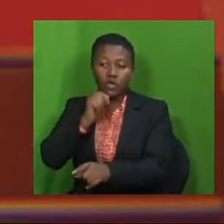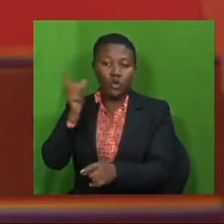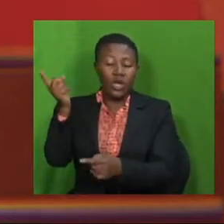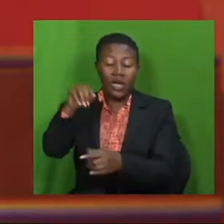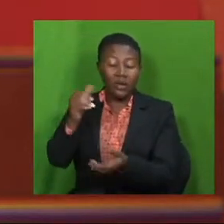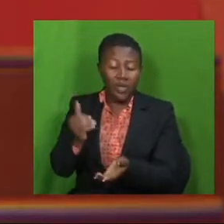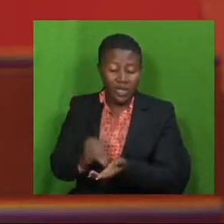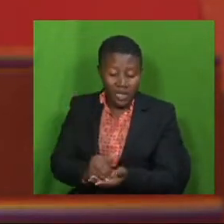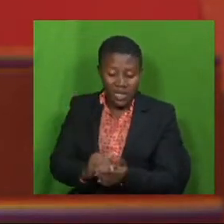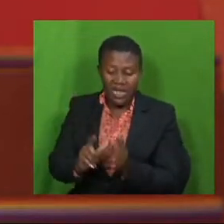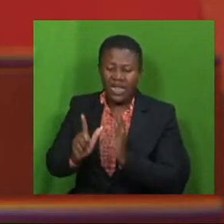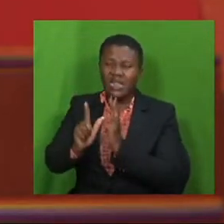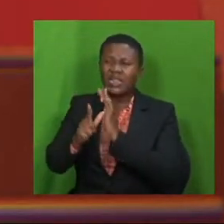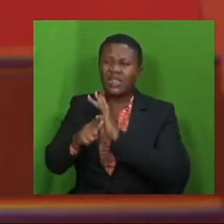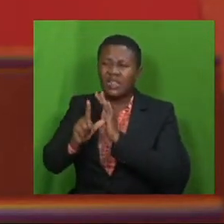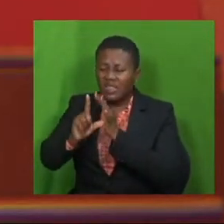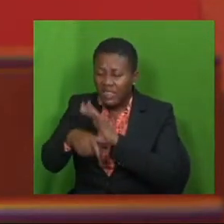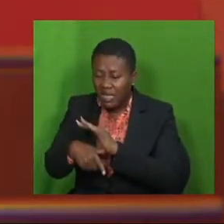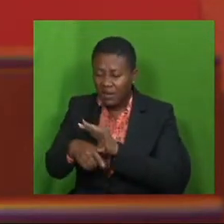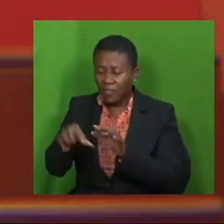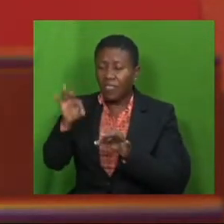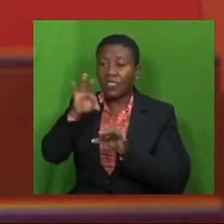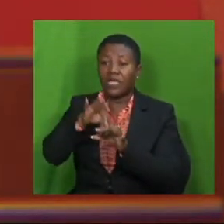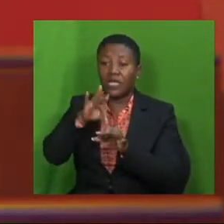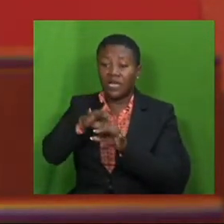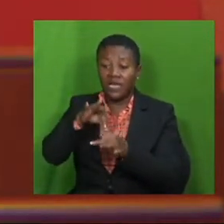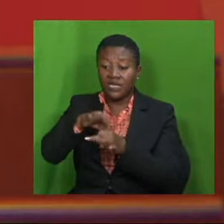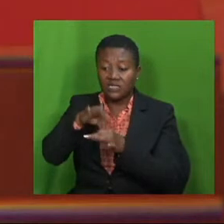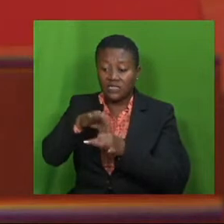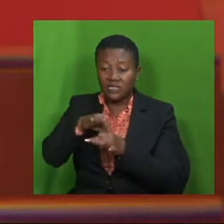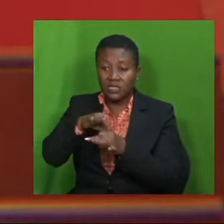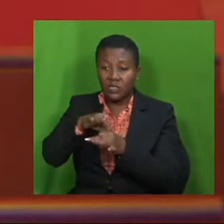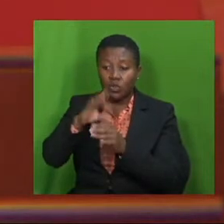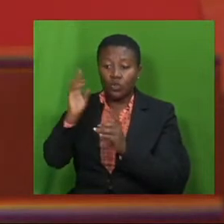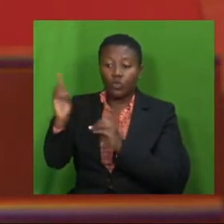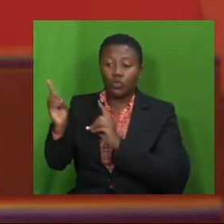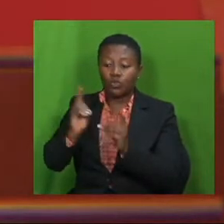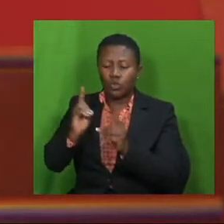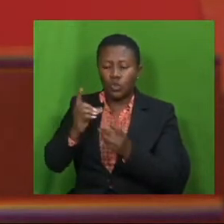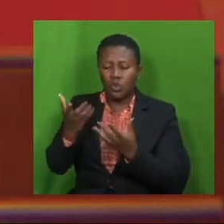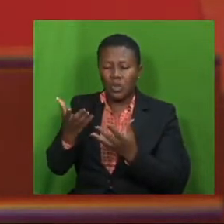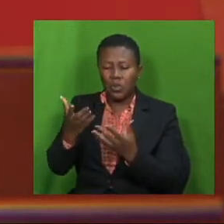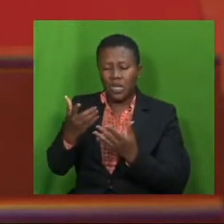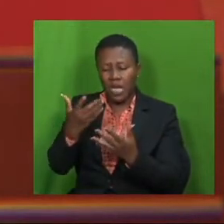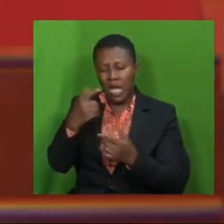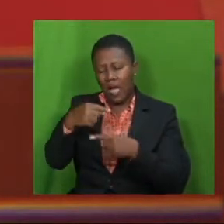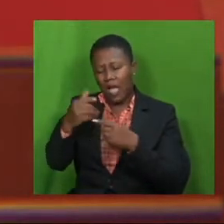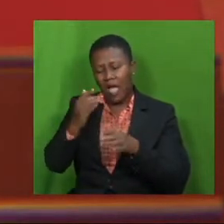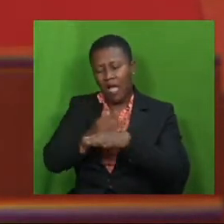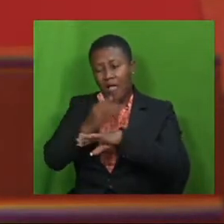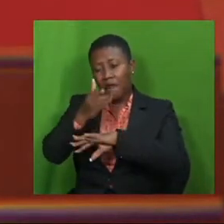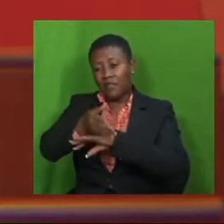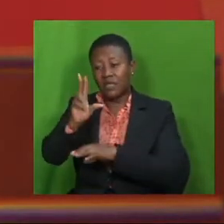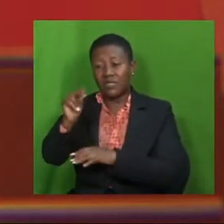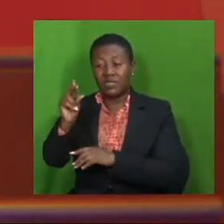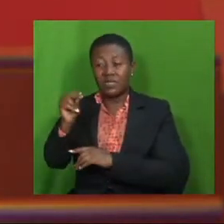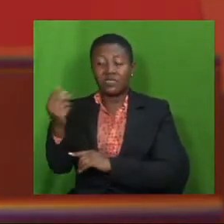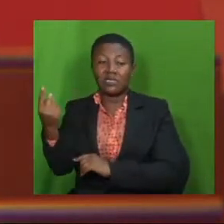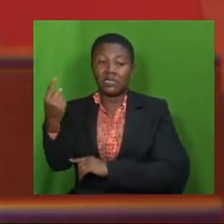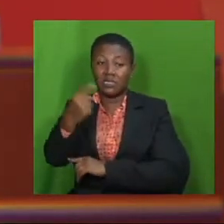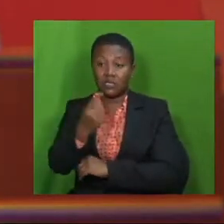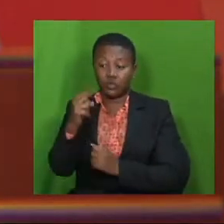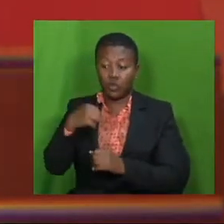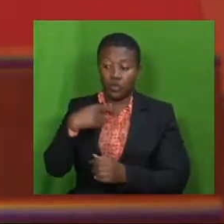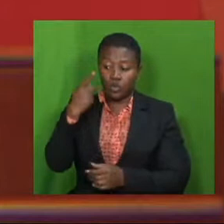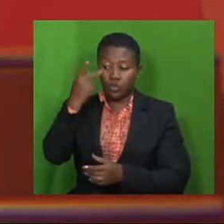by-election shall be held within 30 days after the vacancy occurred,